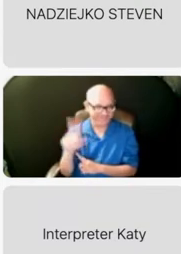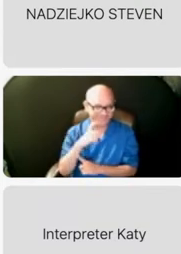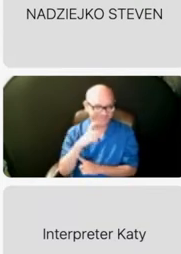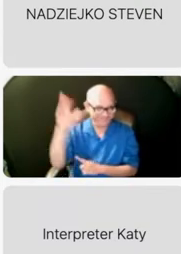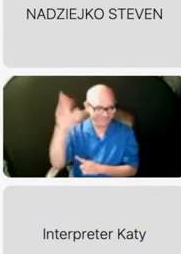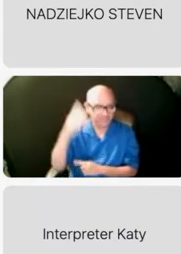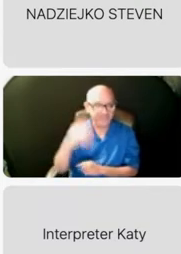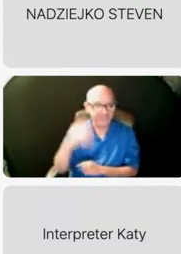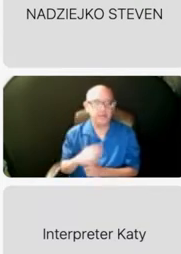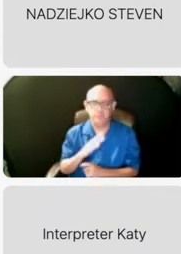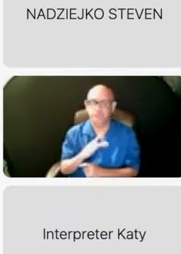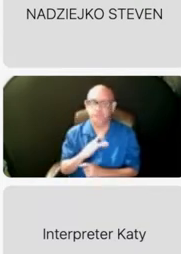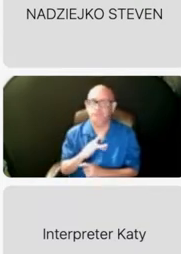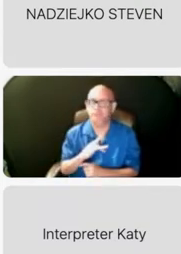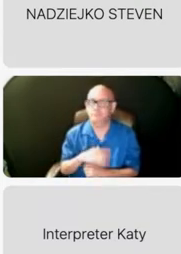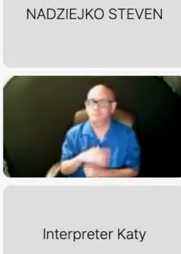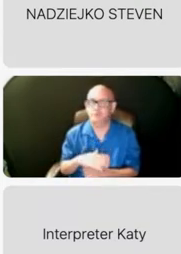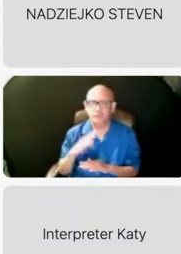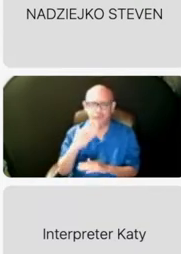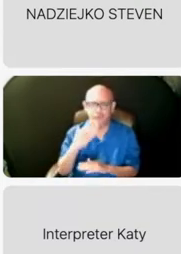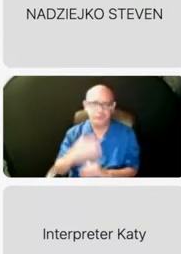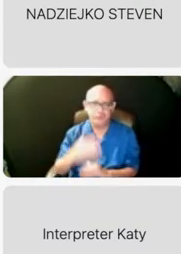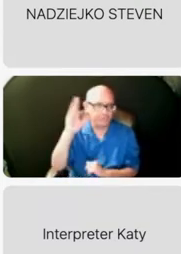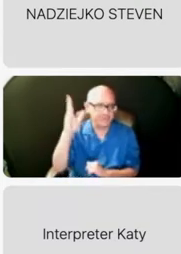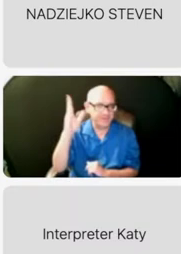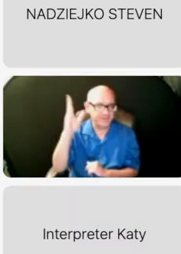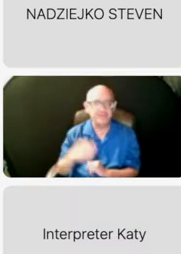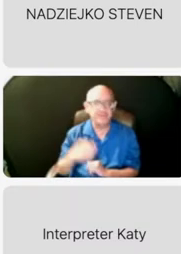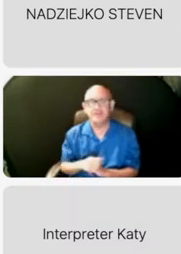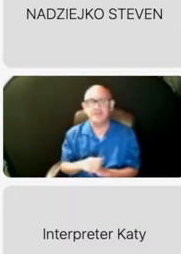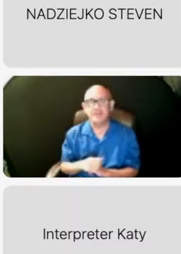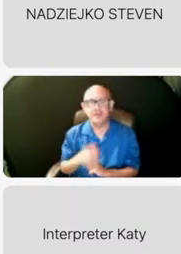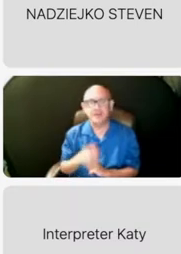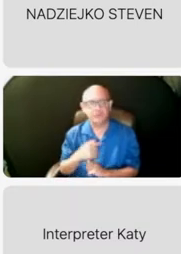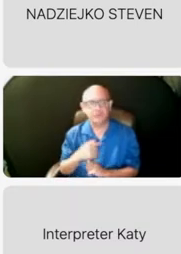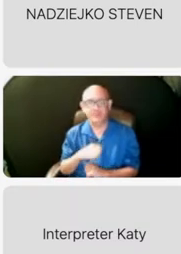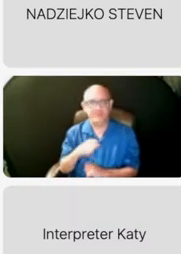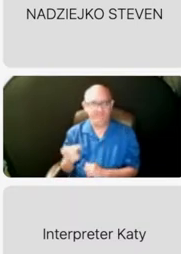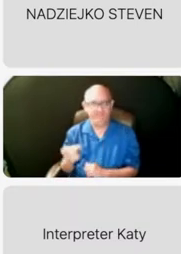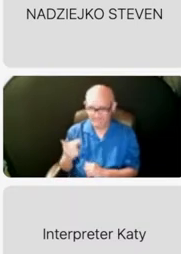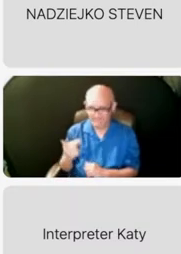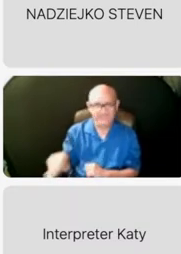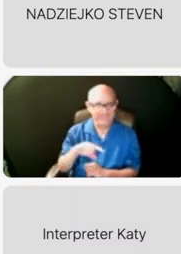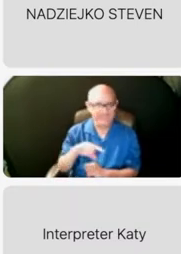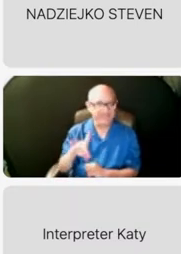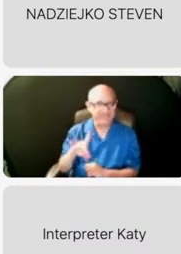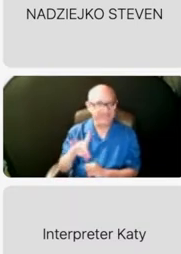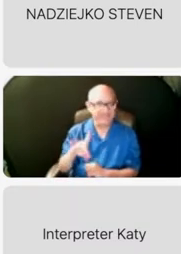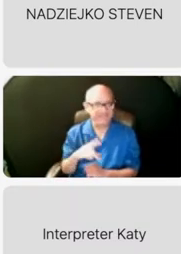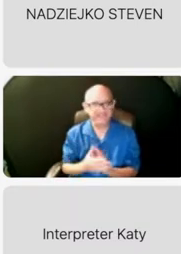very good presentation by them very proud of what they were accomplished they've accomplished